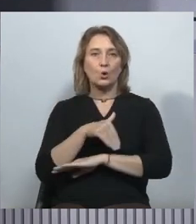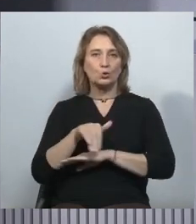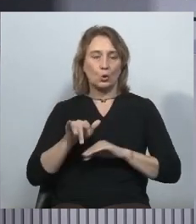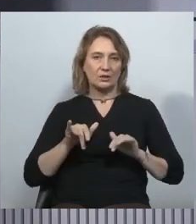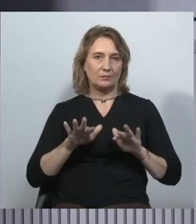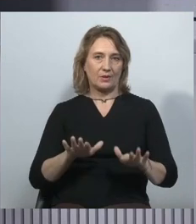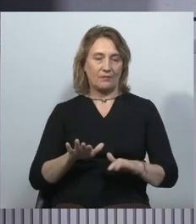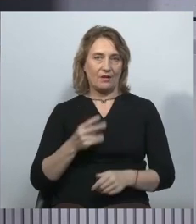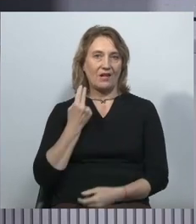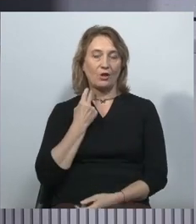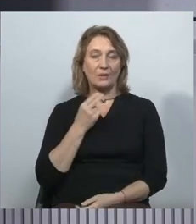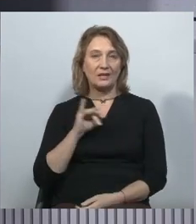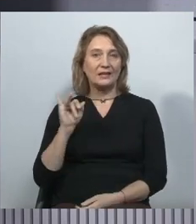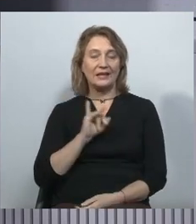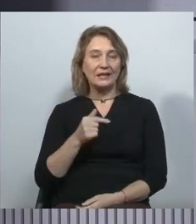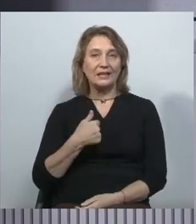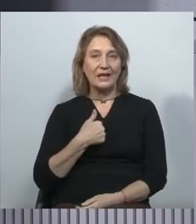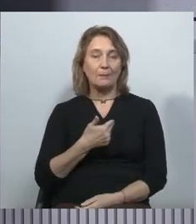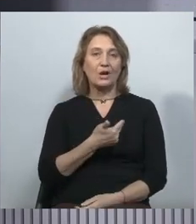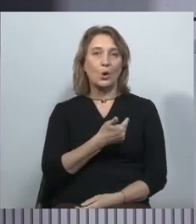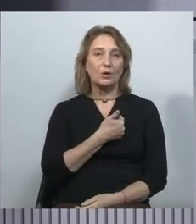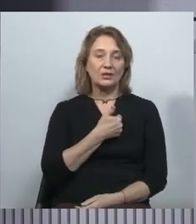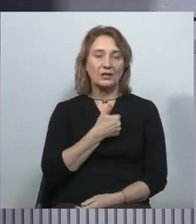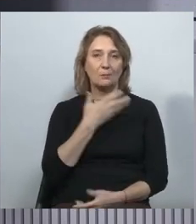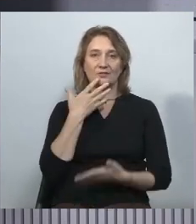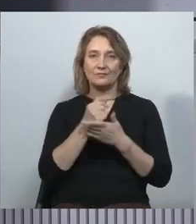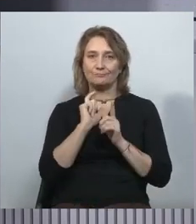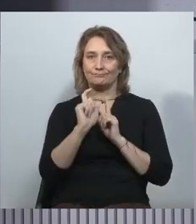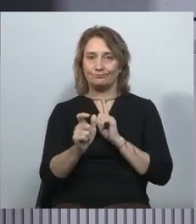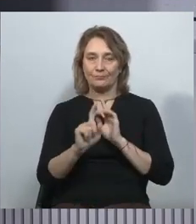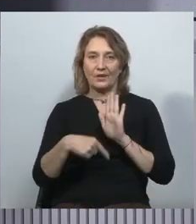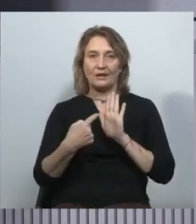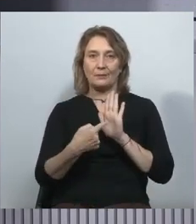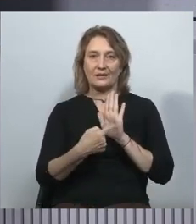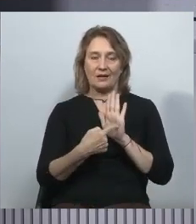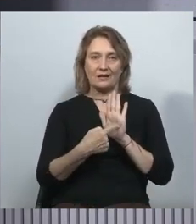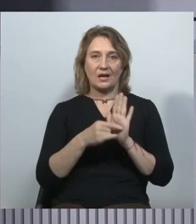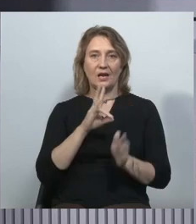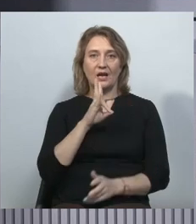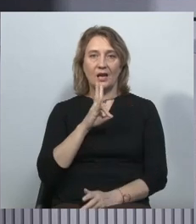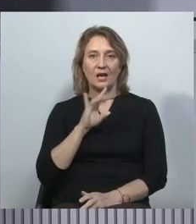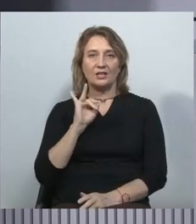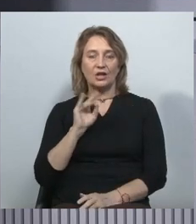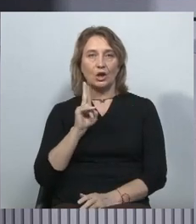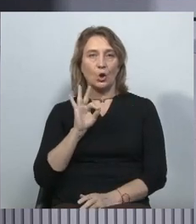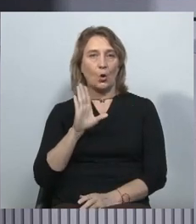Britain. And I would like to address my question to Nicolas.